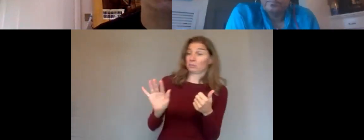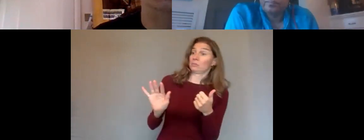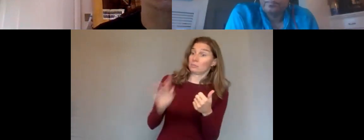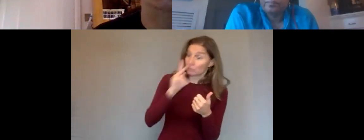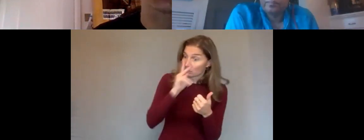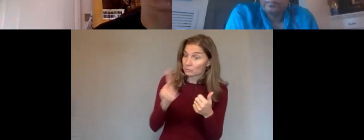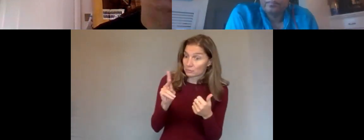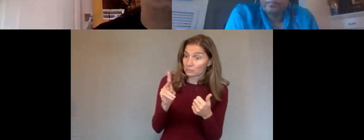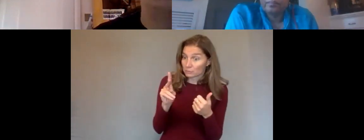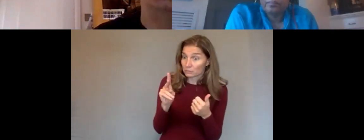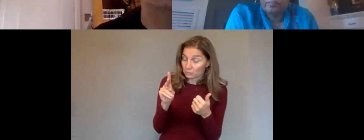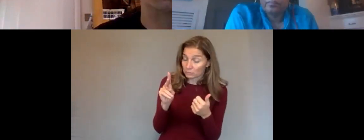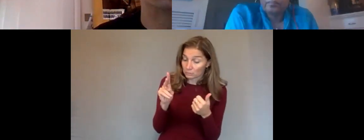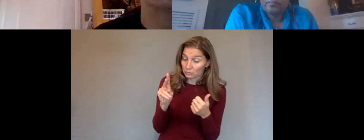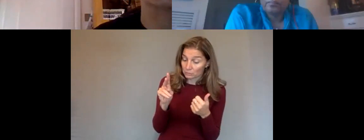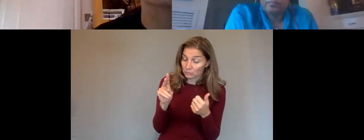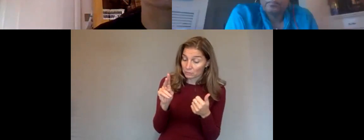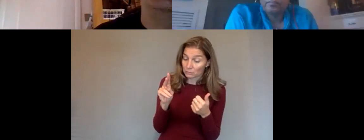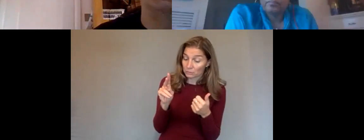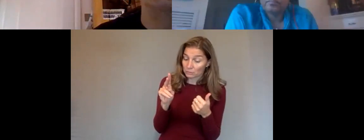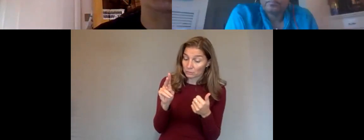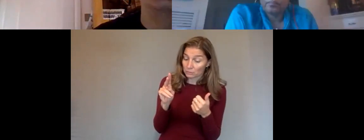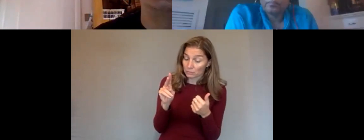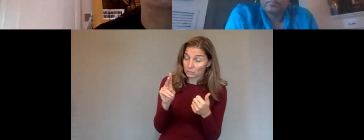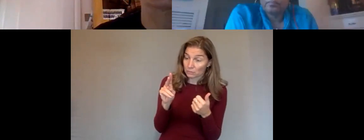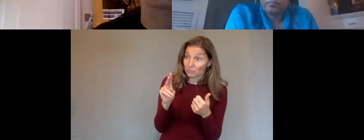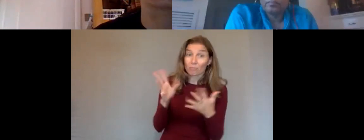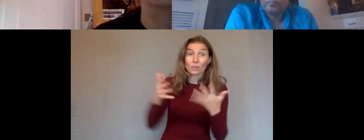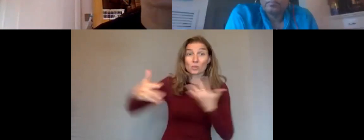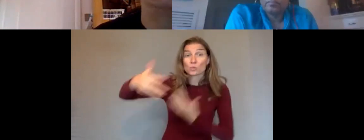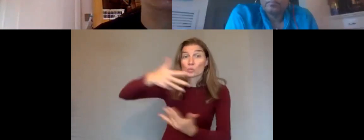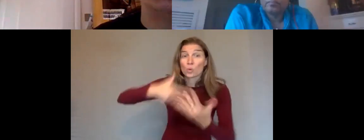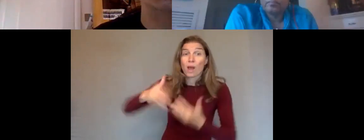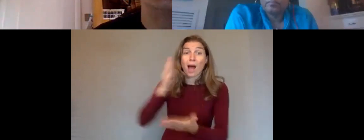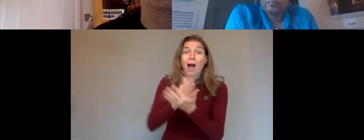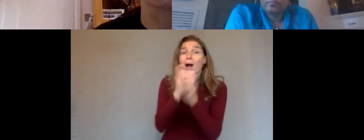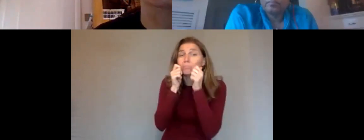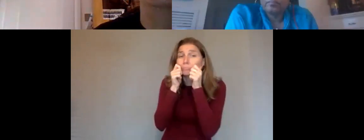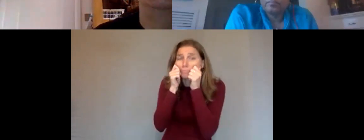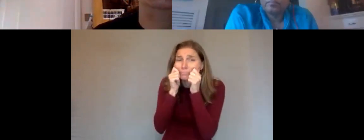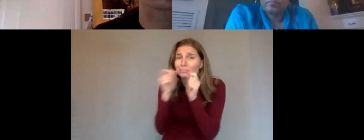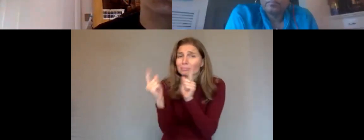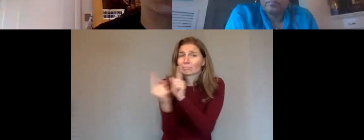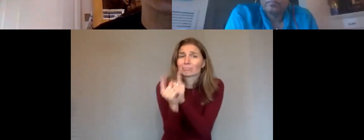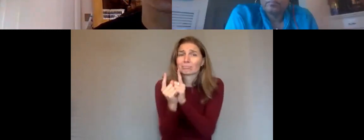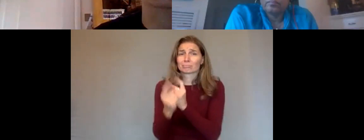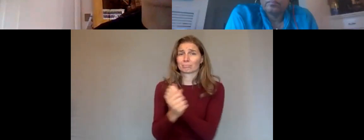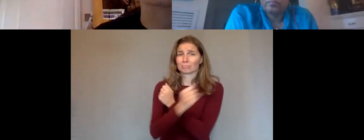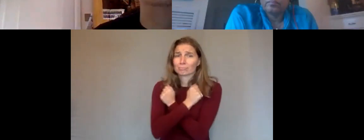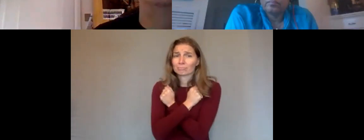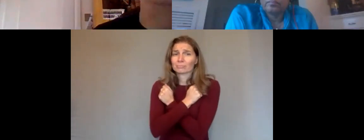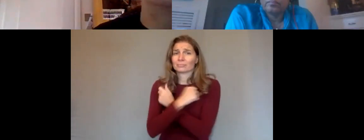important the social interaction is with others, and closeness and